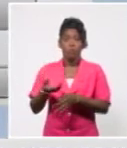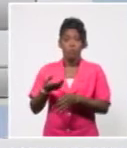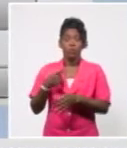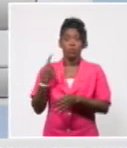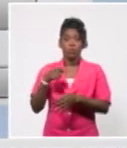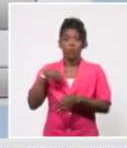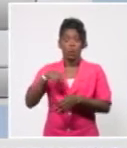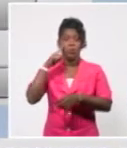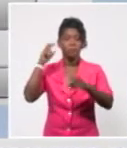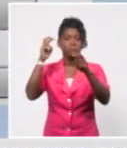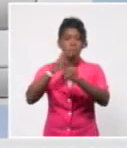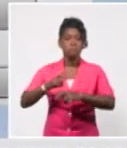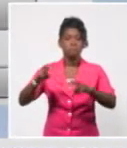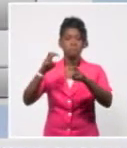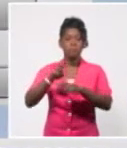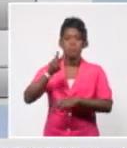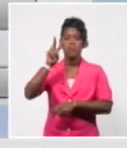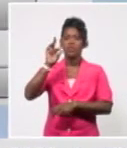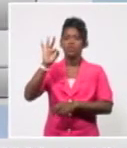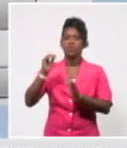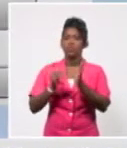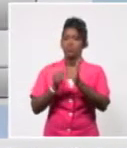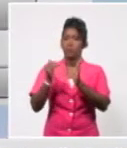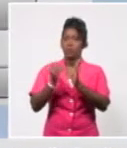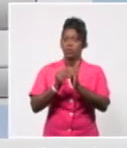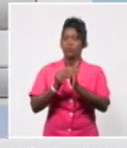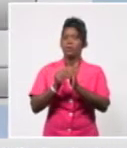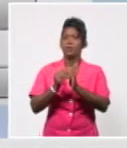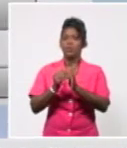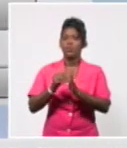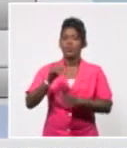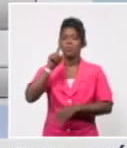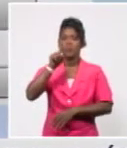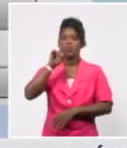28,199,791 confirmed cases since the start of the pandemic.